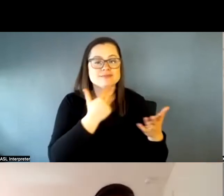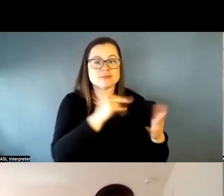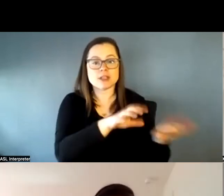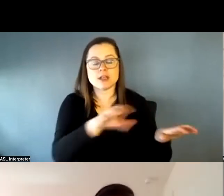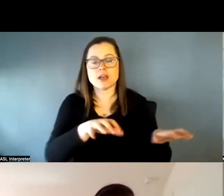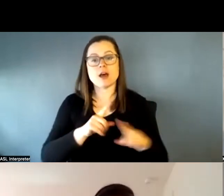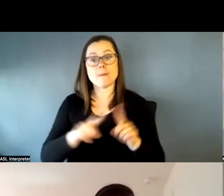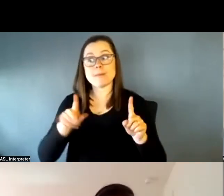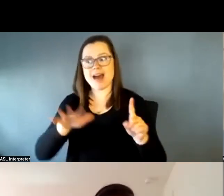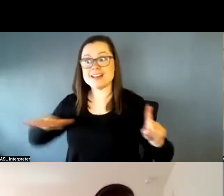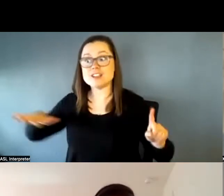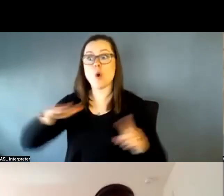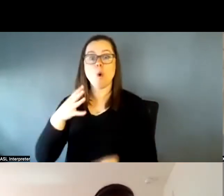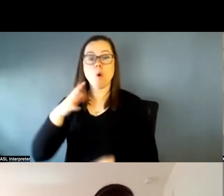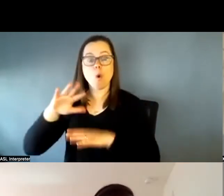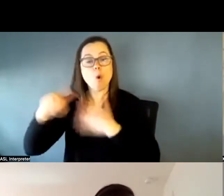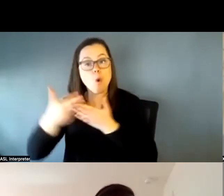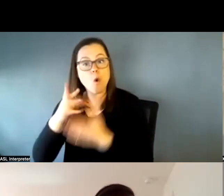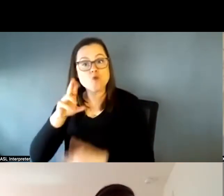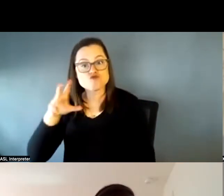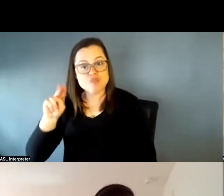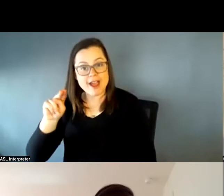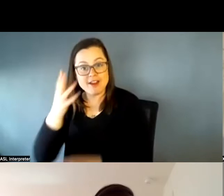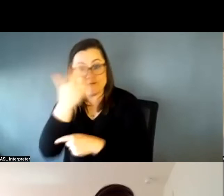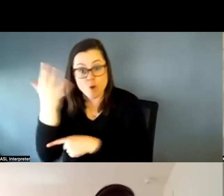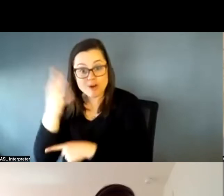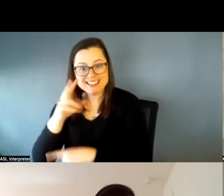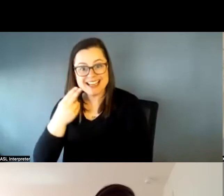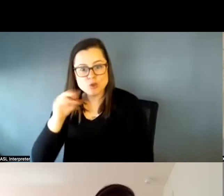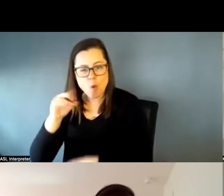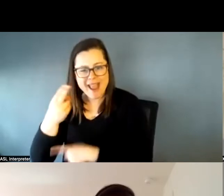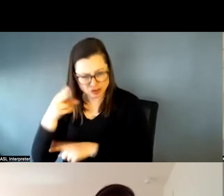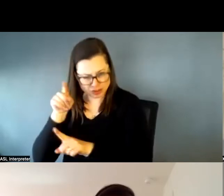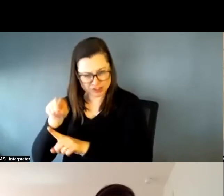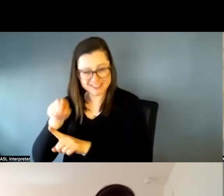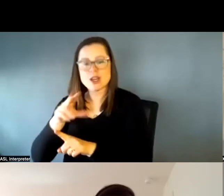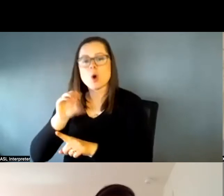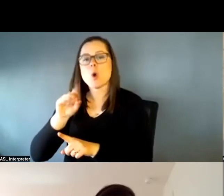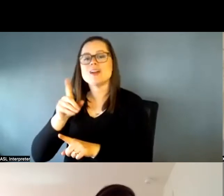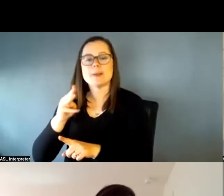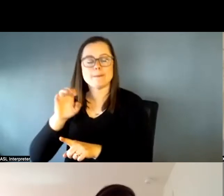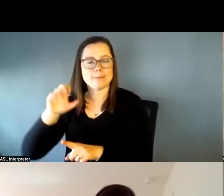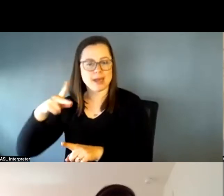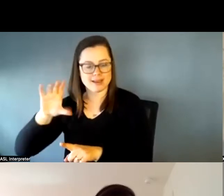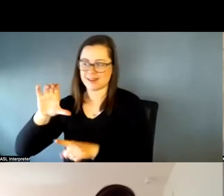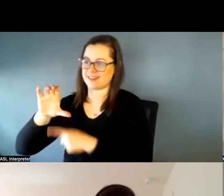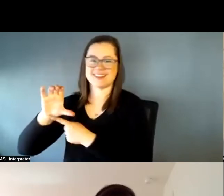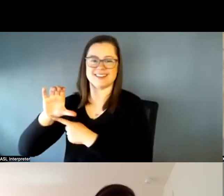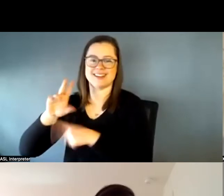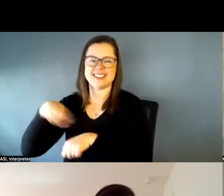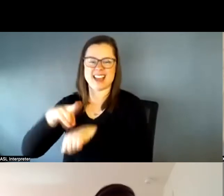HOH. Okay, It's over here in the Olympic National, it's by kind of like Lake